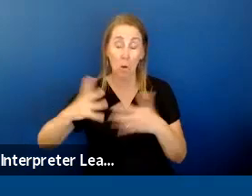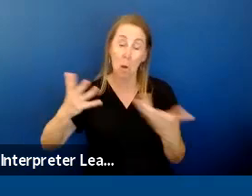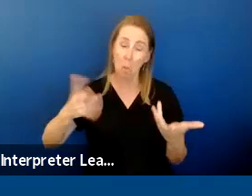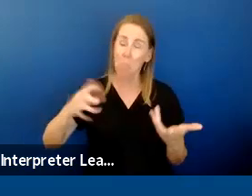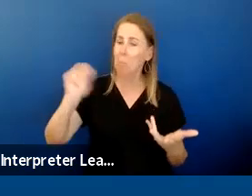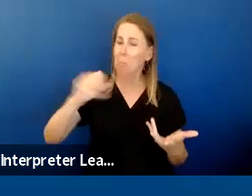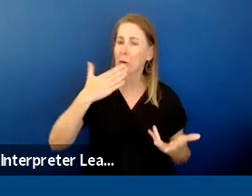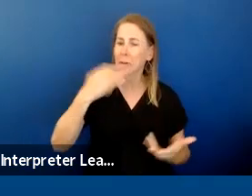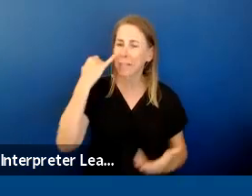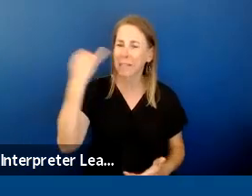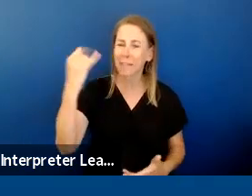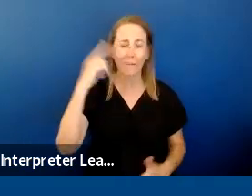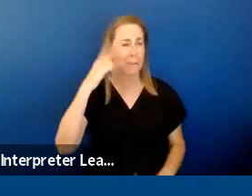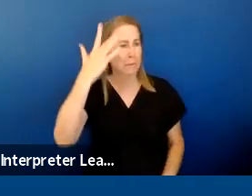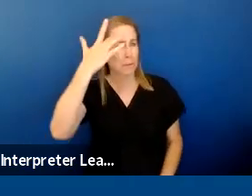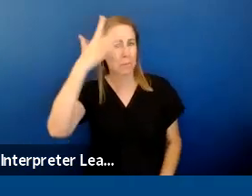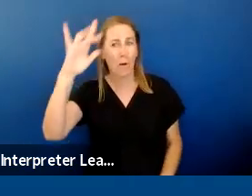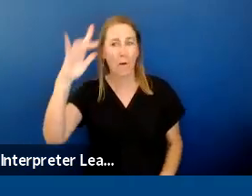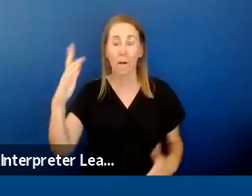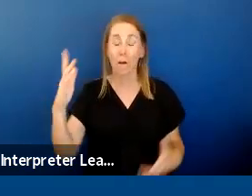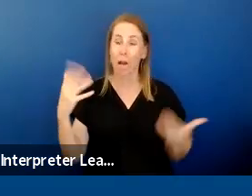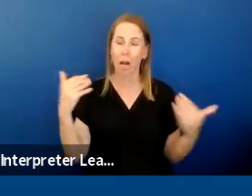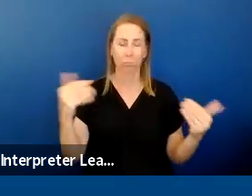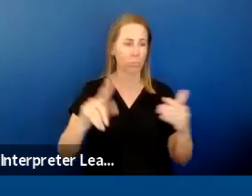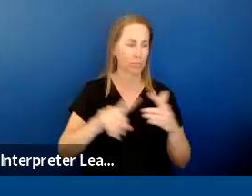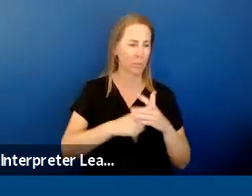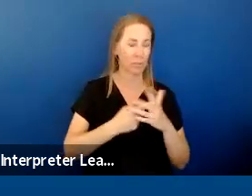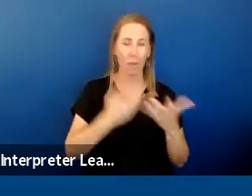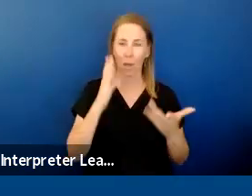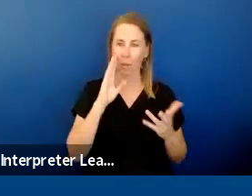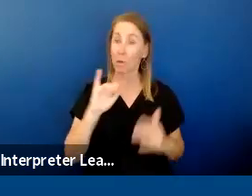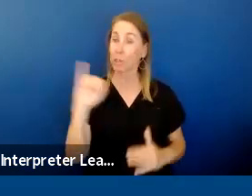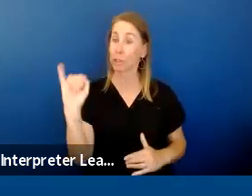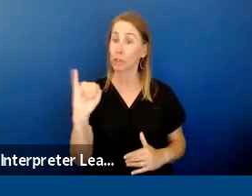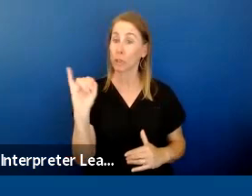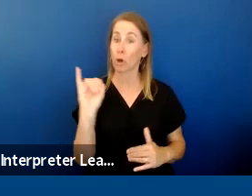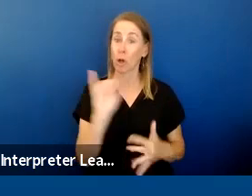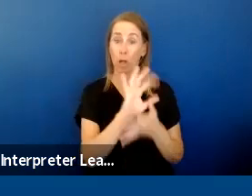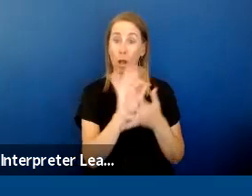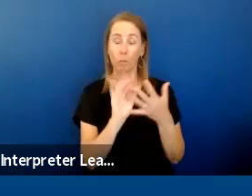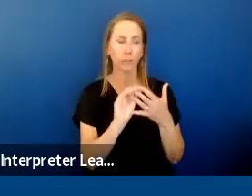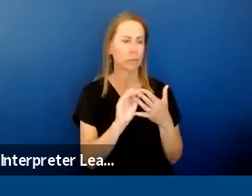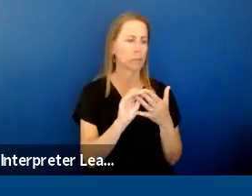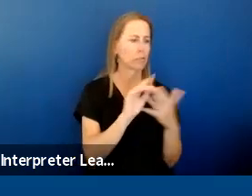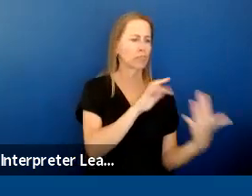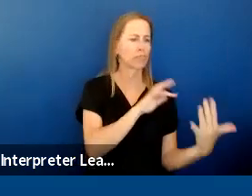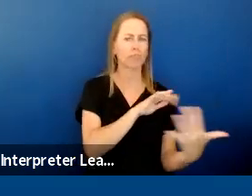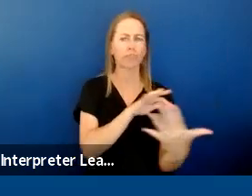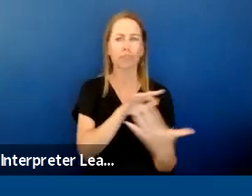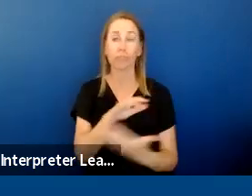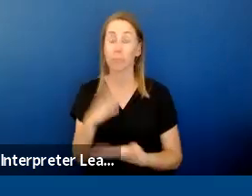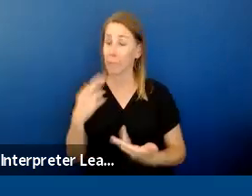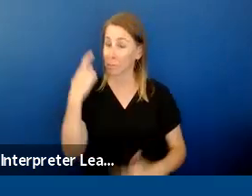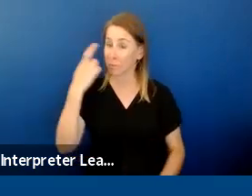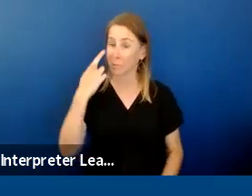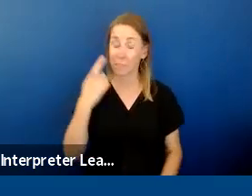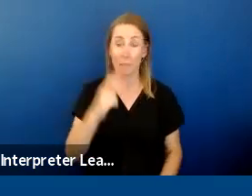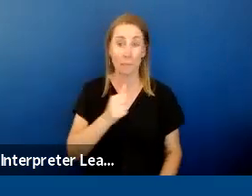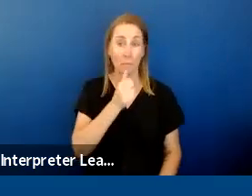Yes, I think it's smart to begin looking at insurance options. What you may find is private insurance is